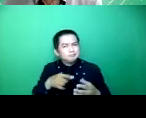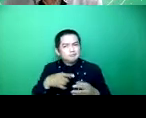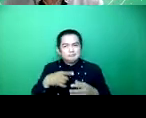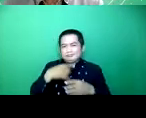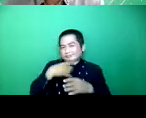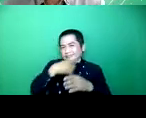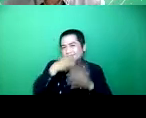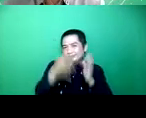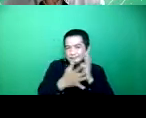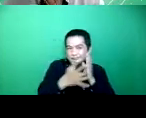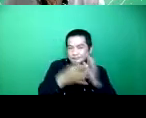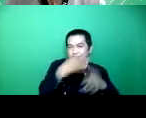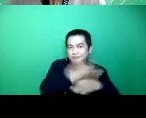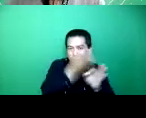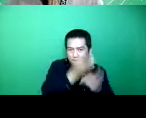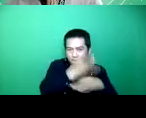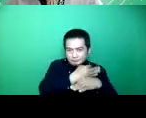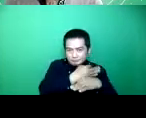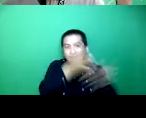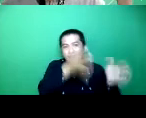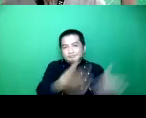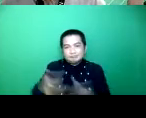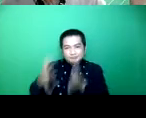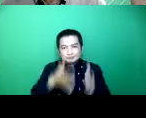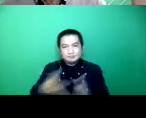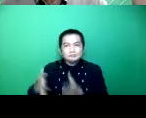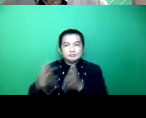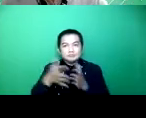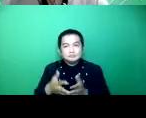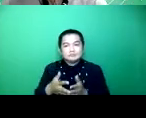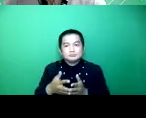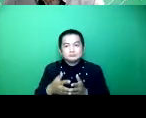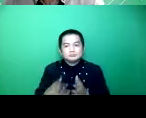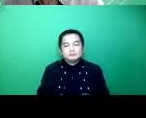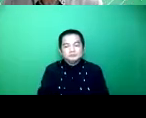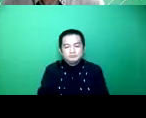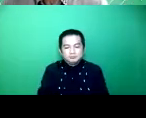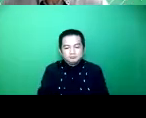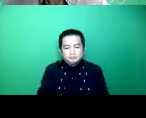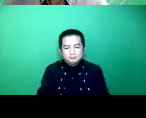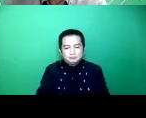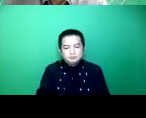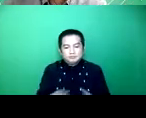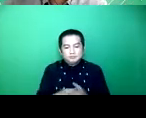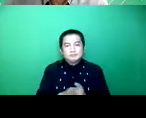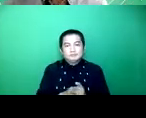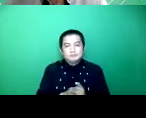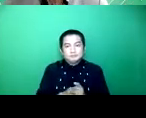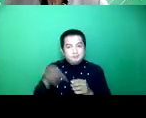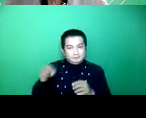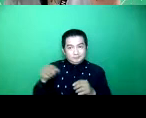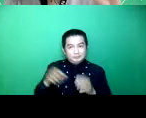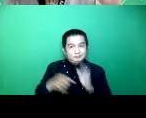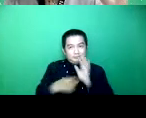is the digital part. And this is important to preface because, I can't really see your screens at the moment,